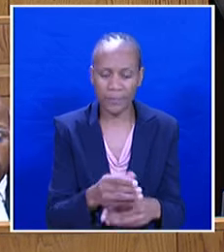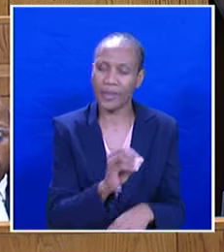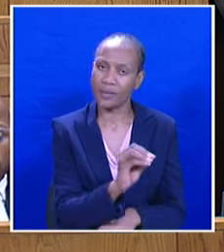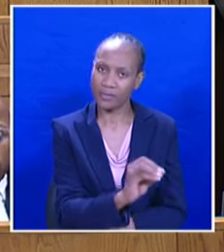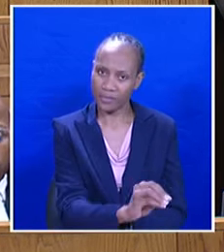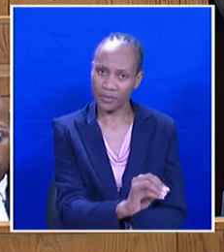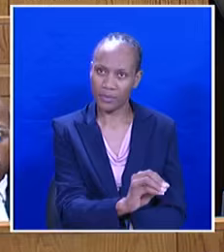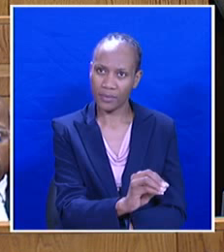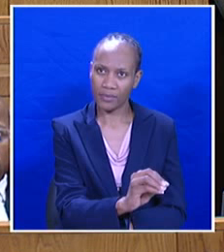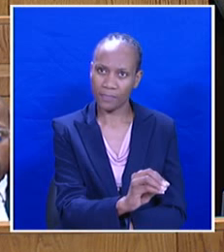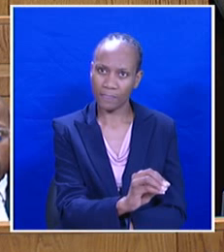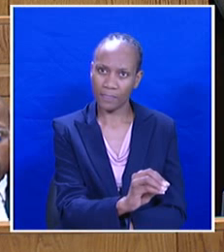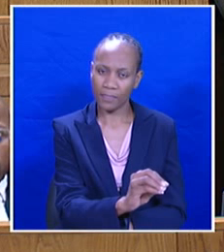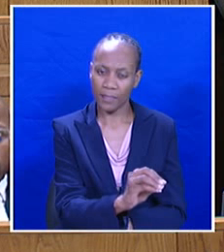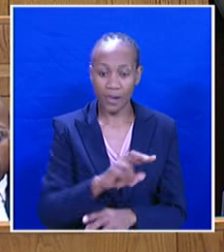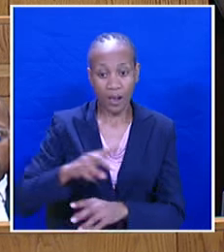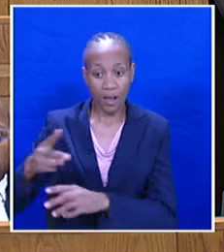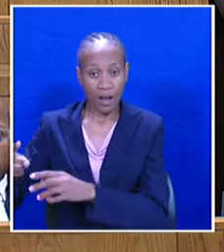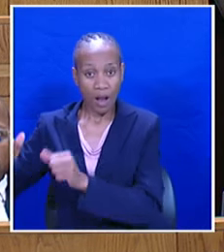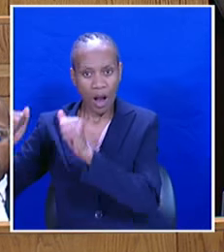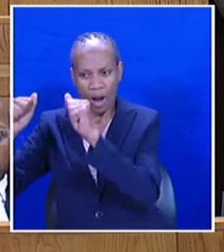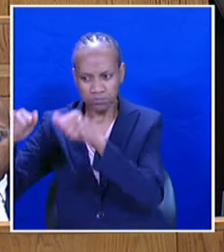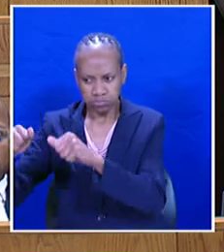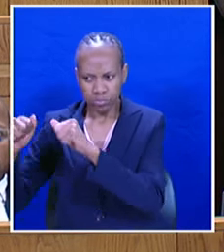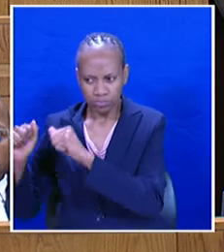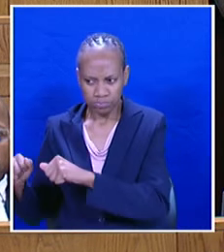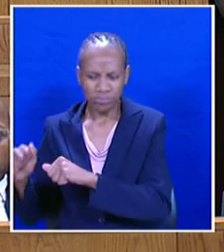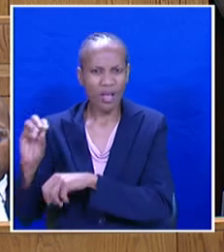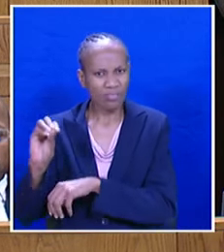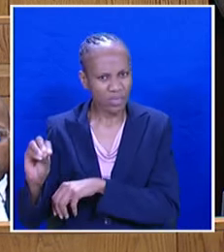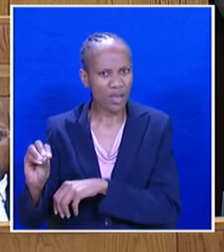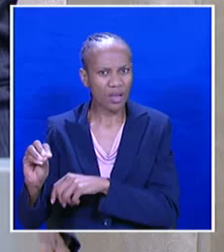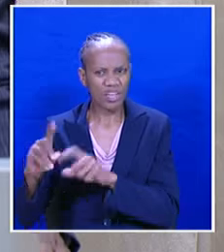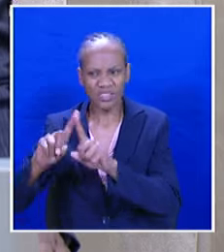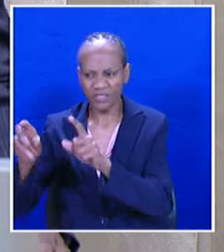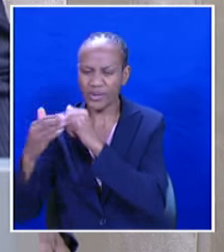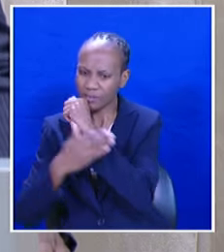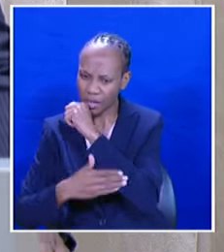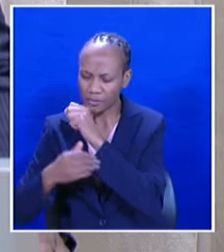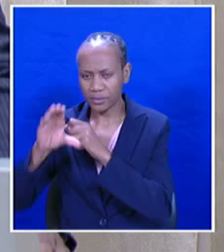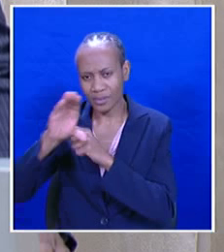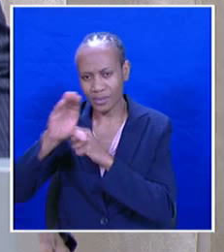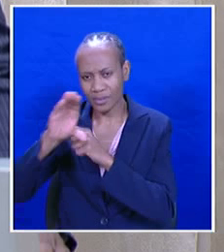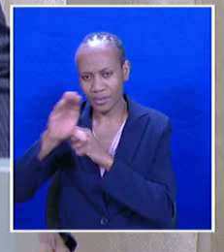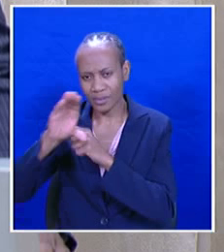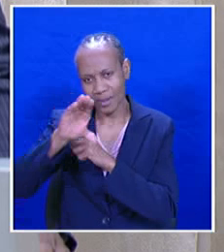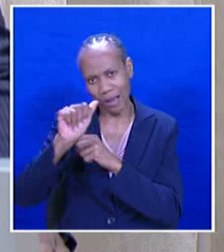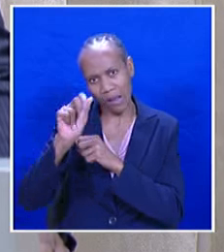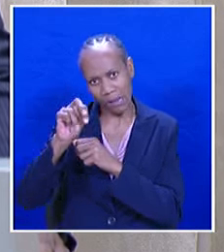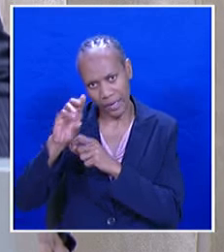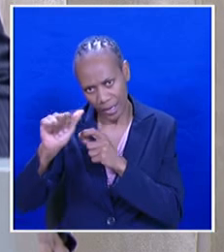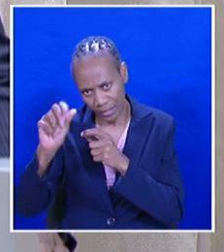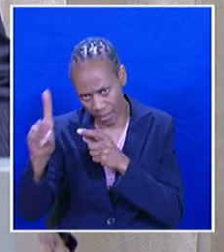agreements are being entered into with a number of parties. And I did say that Canada, United States,